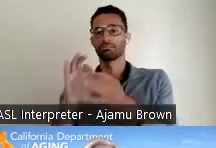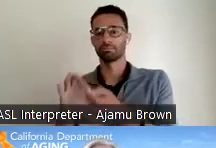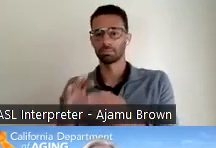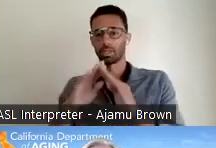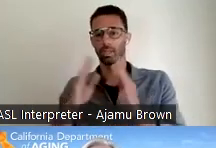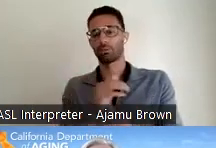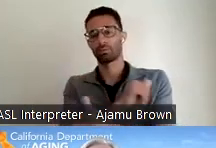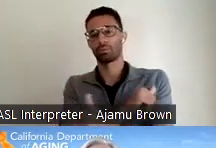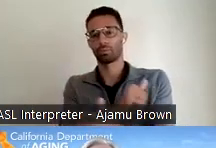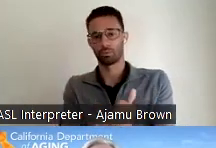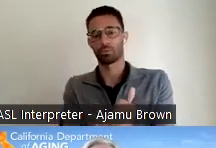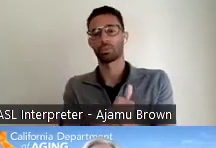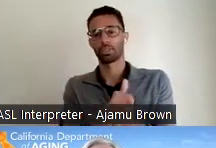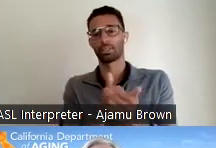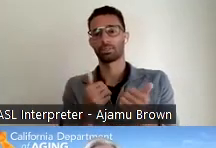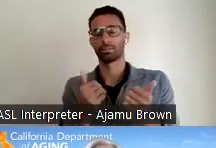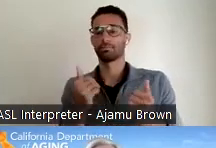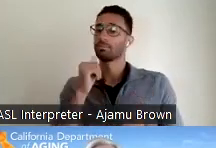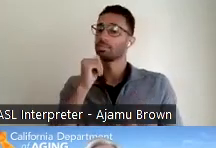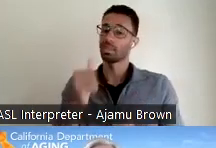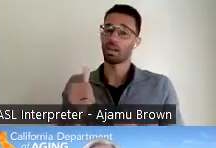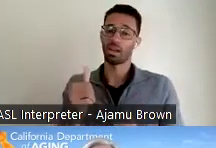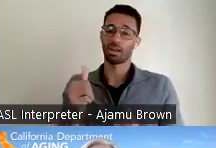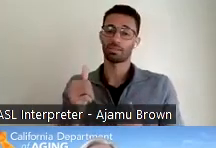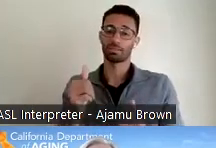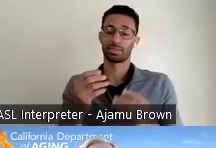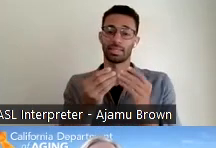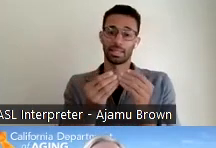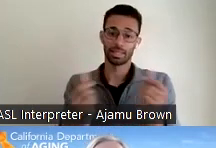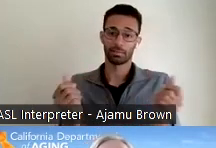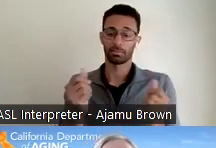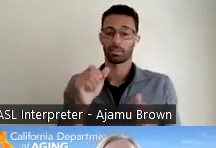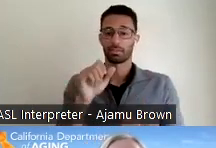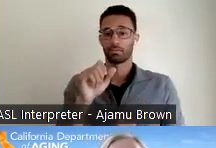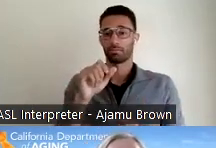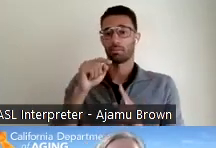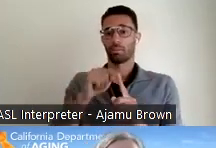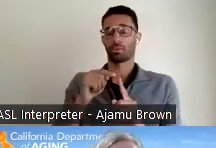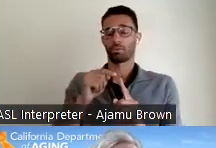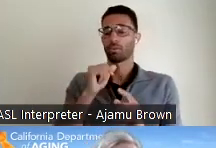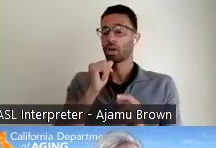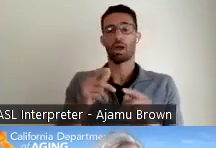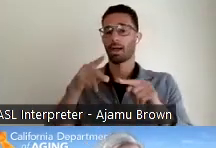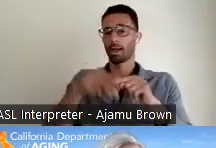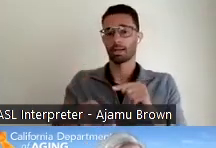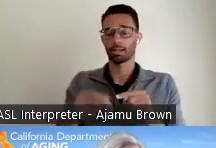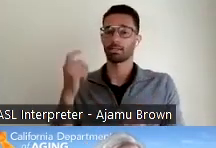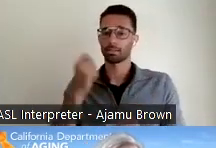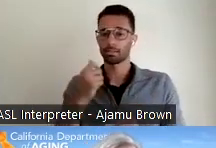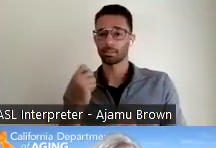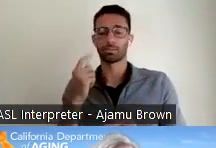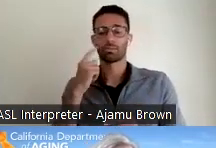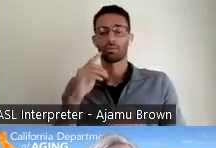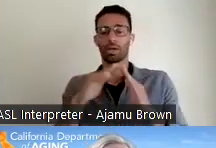authorities, not eliminating the shallow subsidies for people who receive housing choice vouchers and other kind